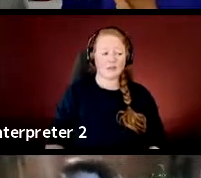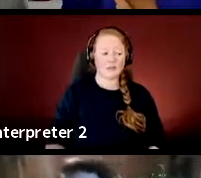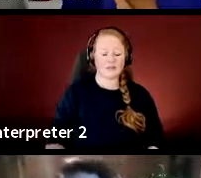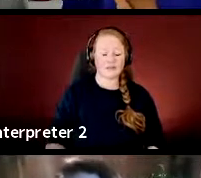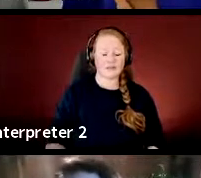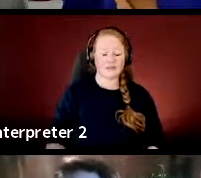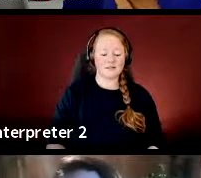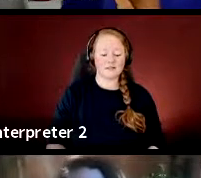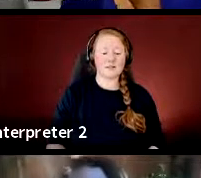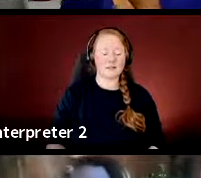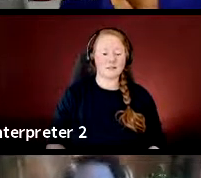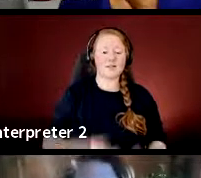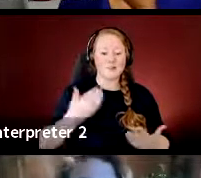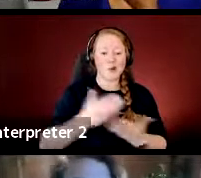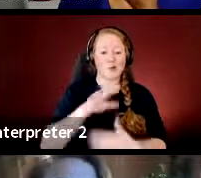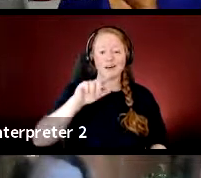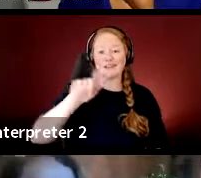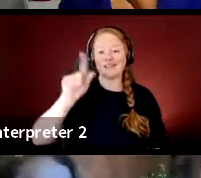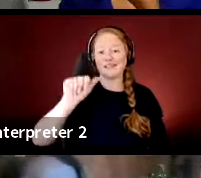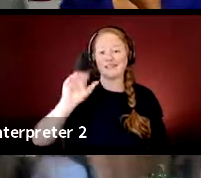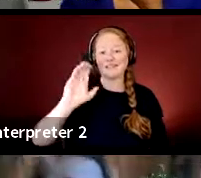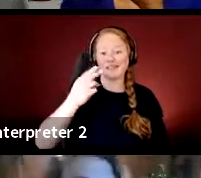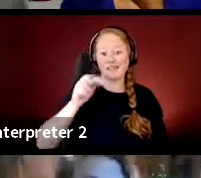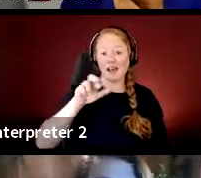All right, Zachary White.